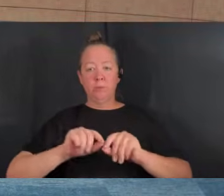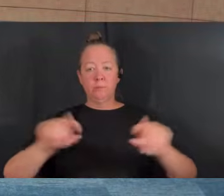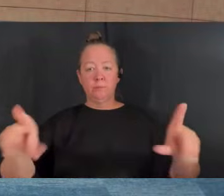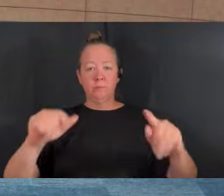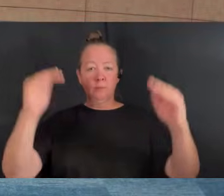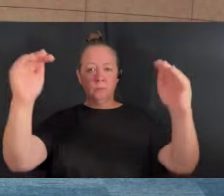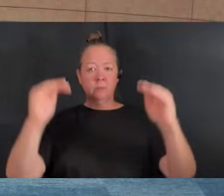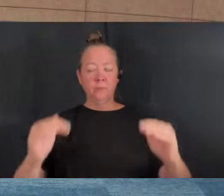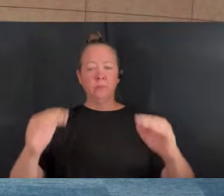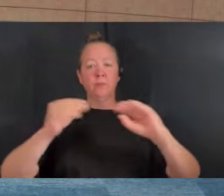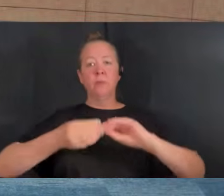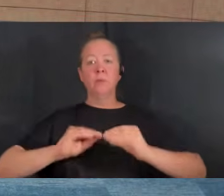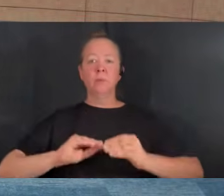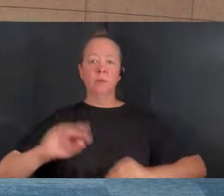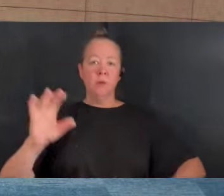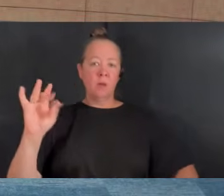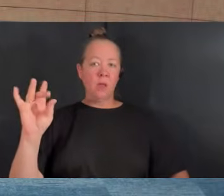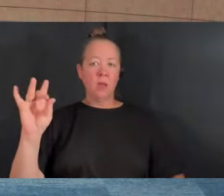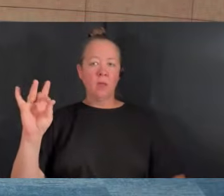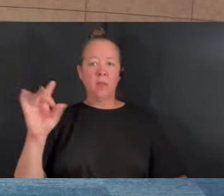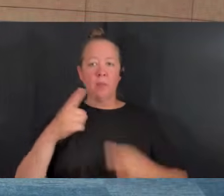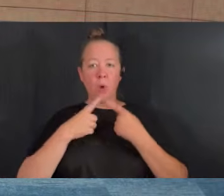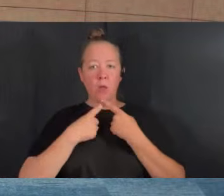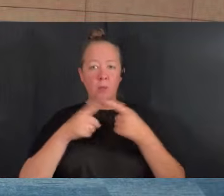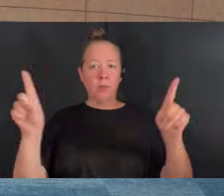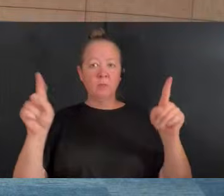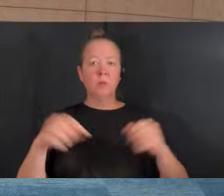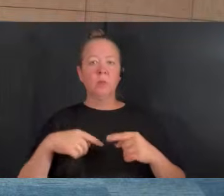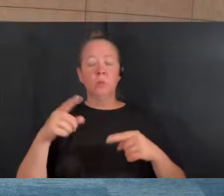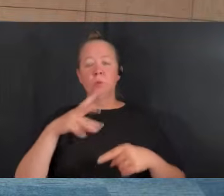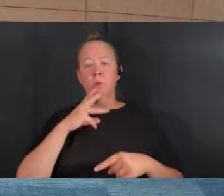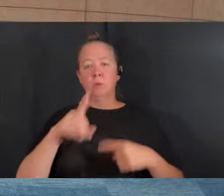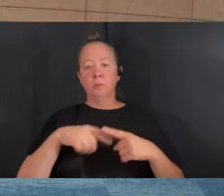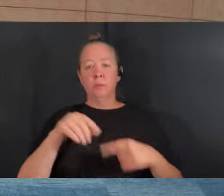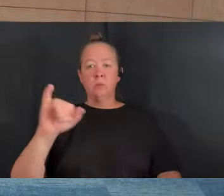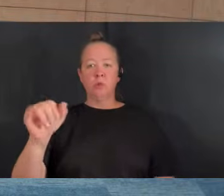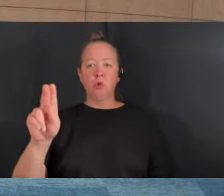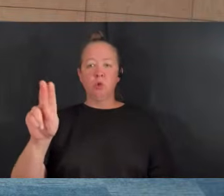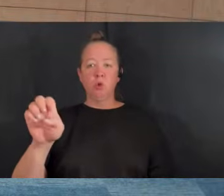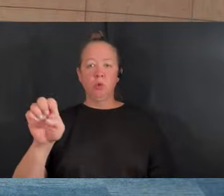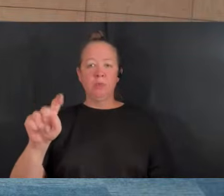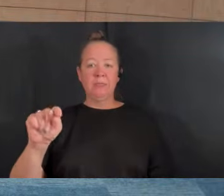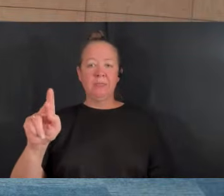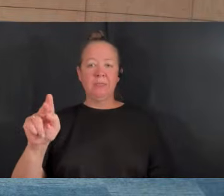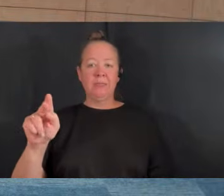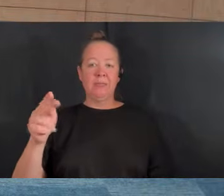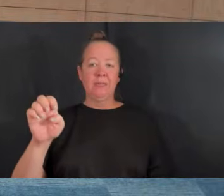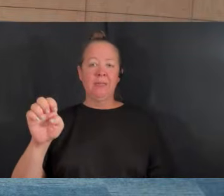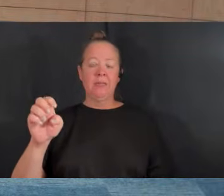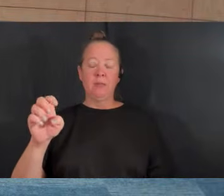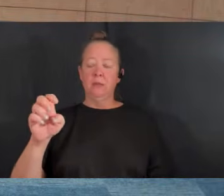the proclamations, and we will start with the Juneteenth proclamation read by Councilmember Wade.